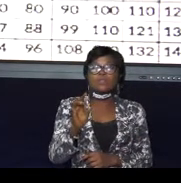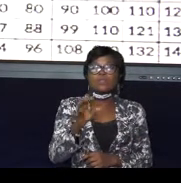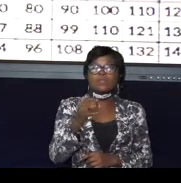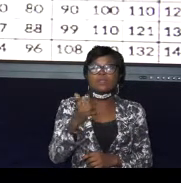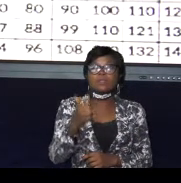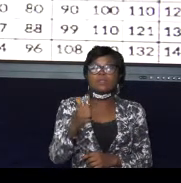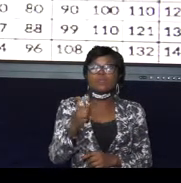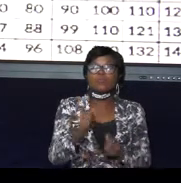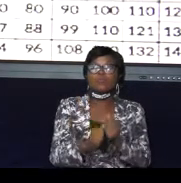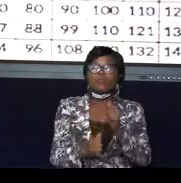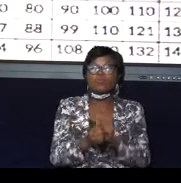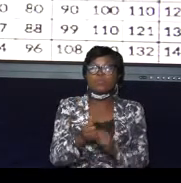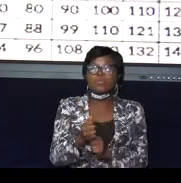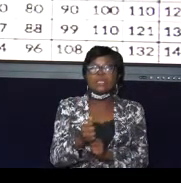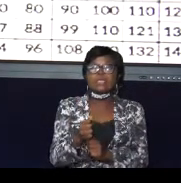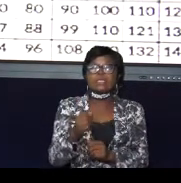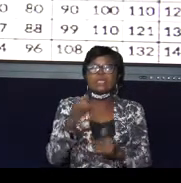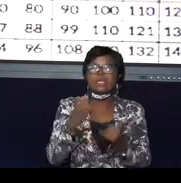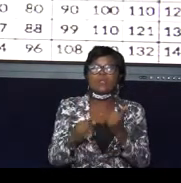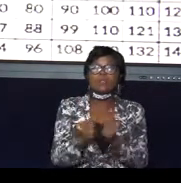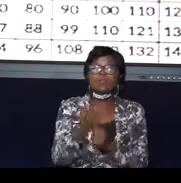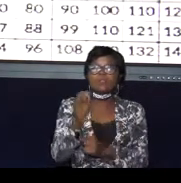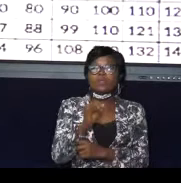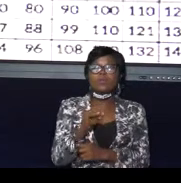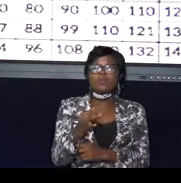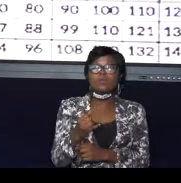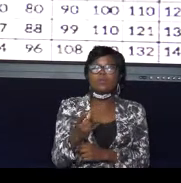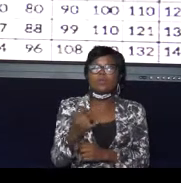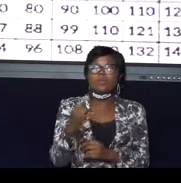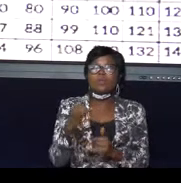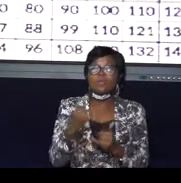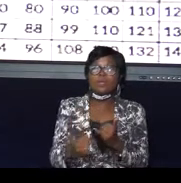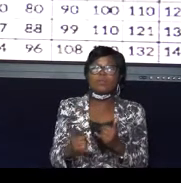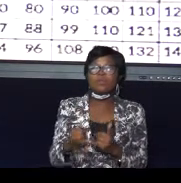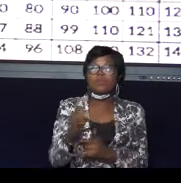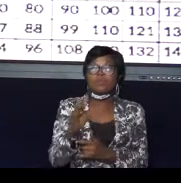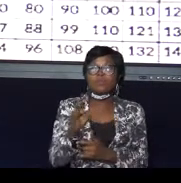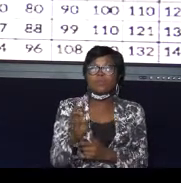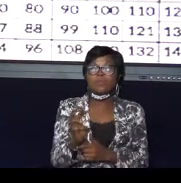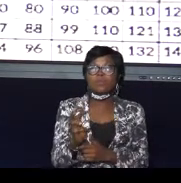and 10, which ends with 0. 12, which ends with 2. 14,